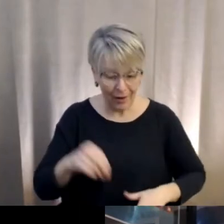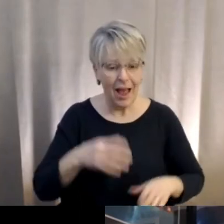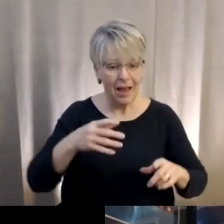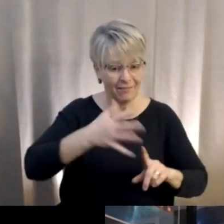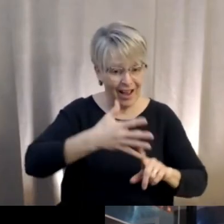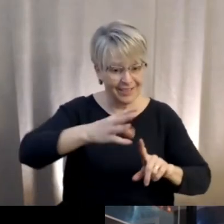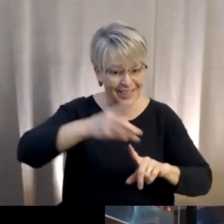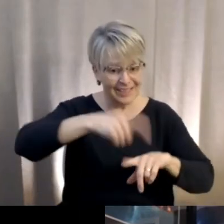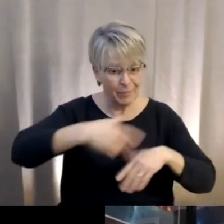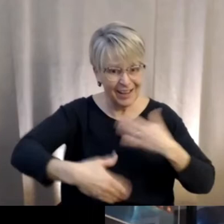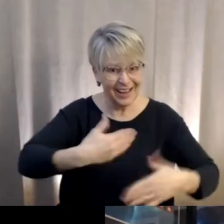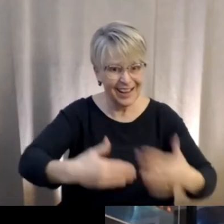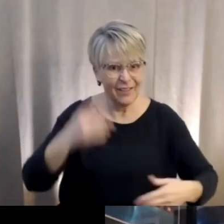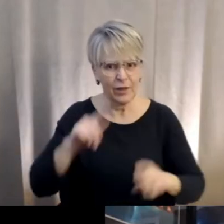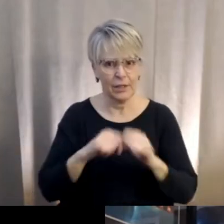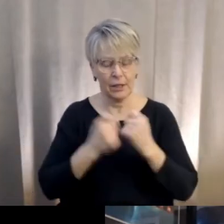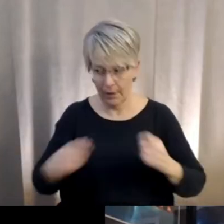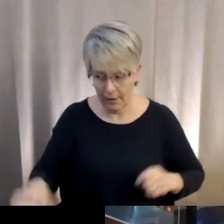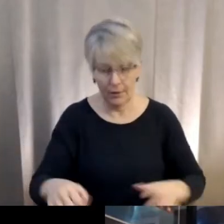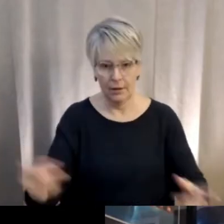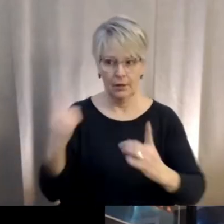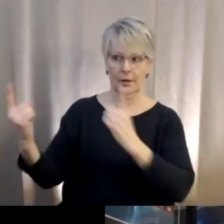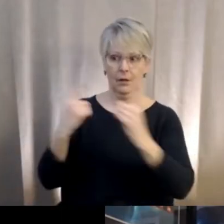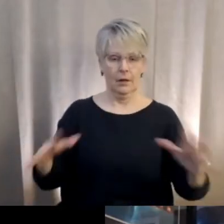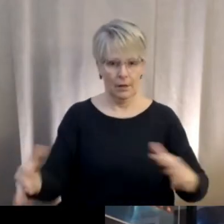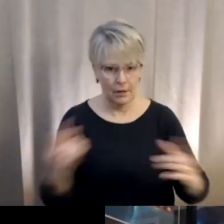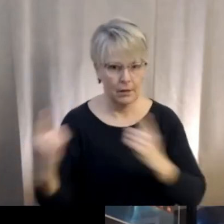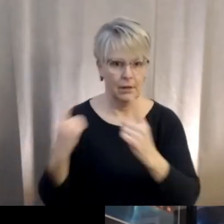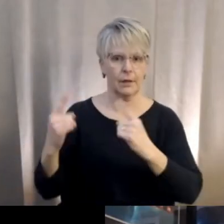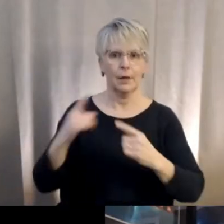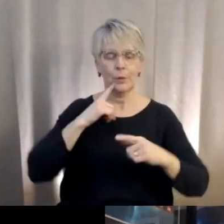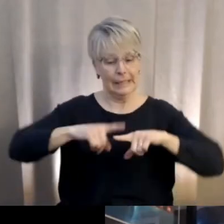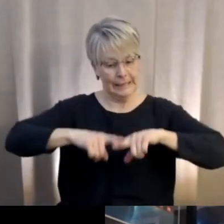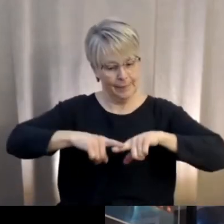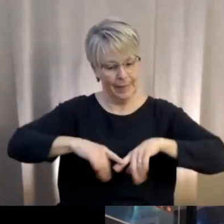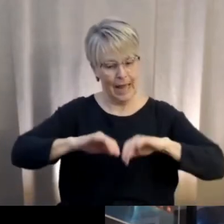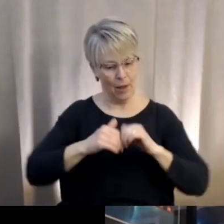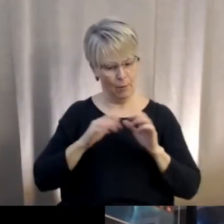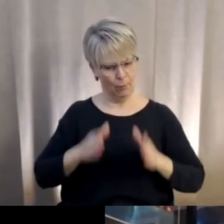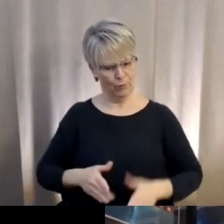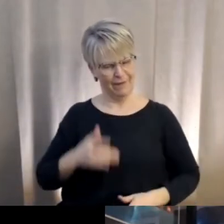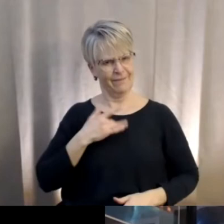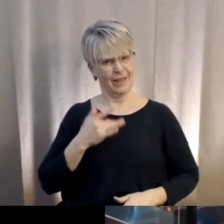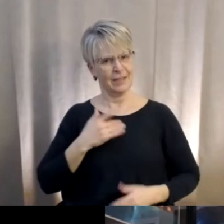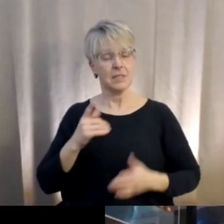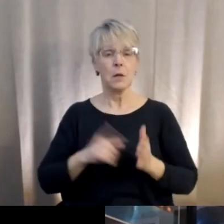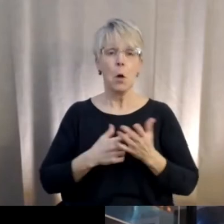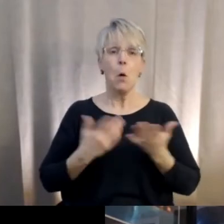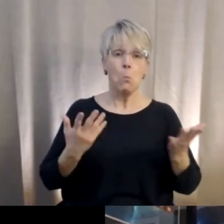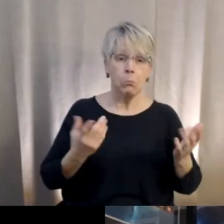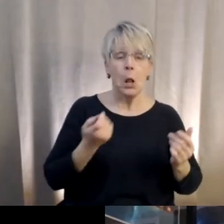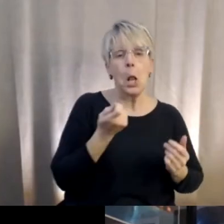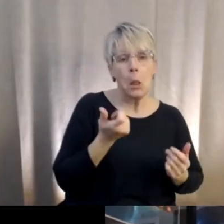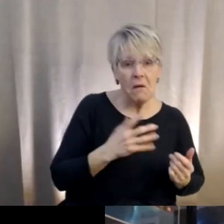for a service dog team. And, you know, depending on how a person is feeling, they might be open to some of it, all of it, none